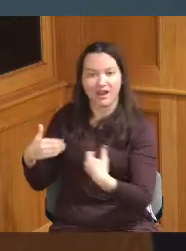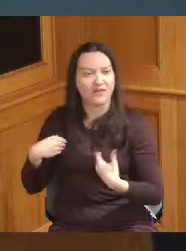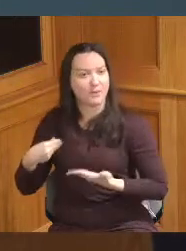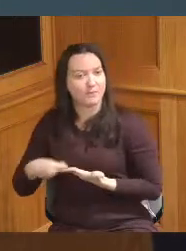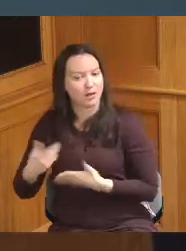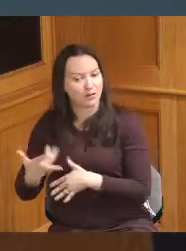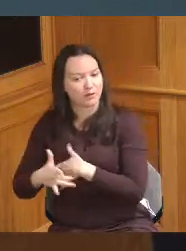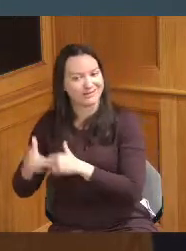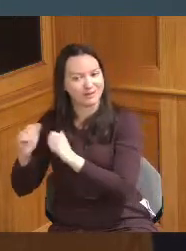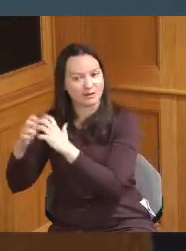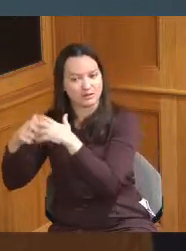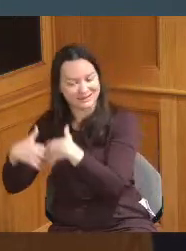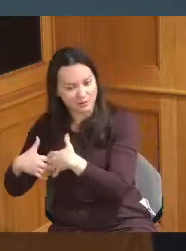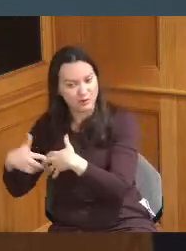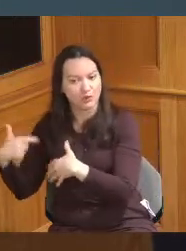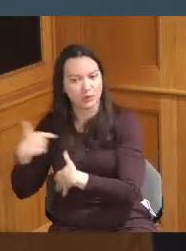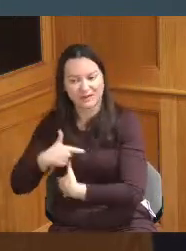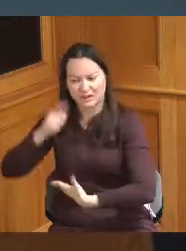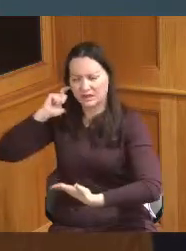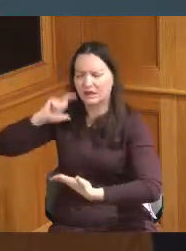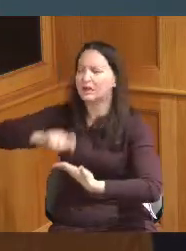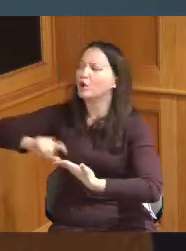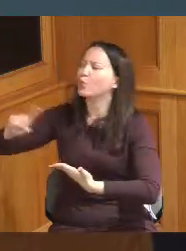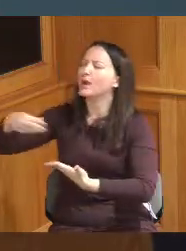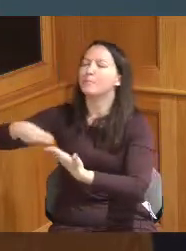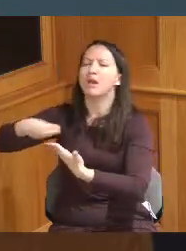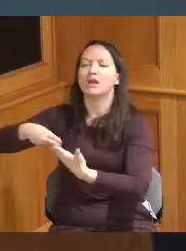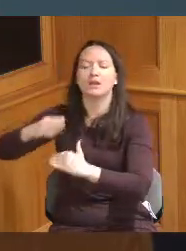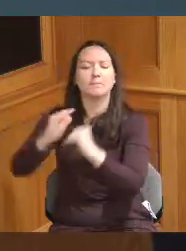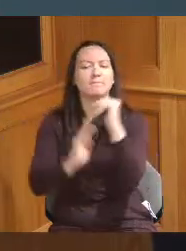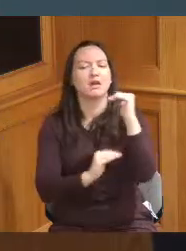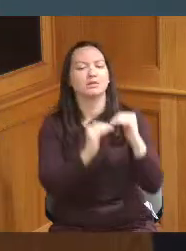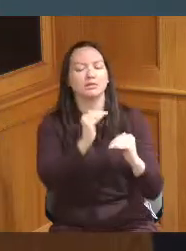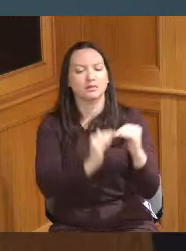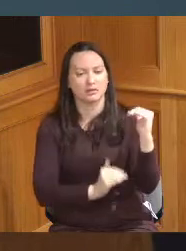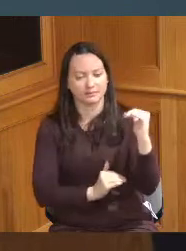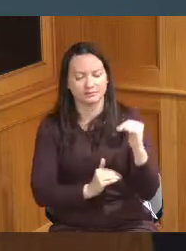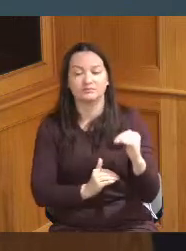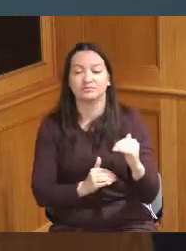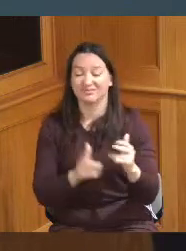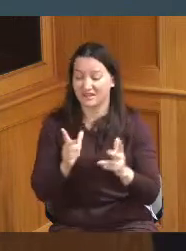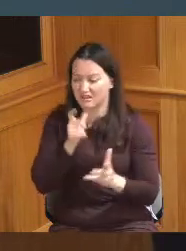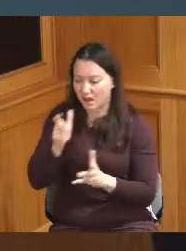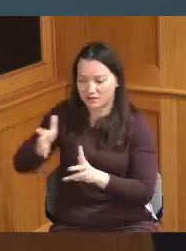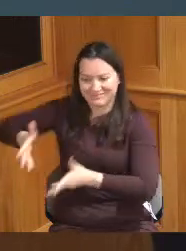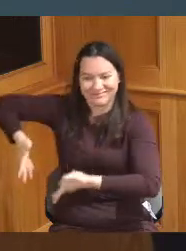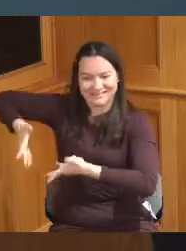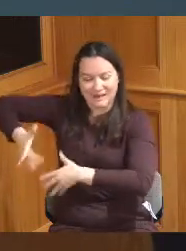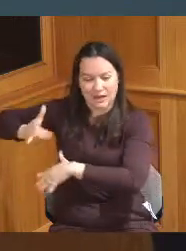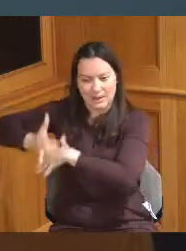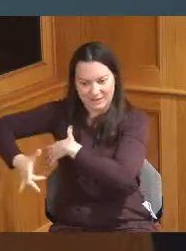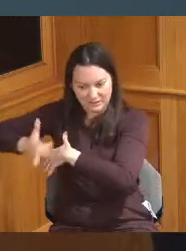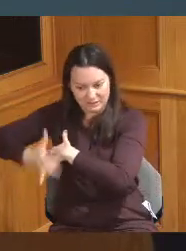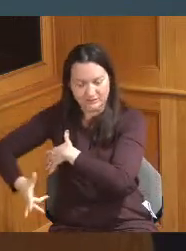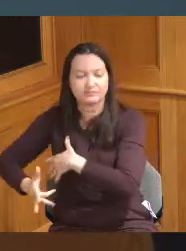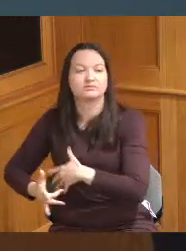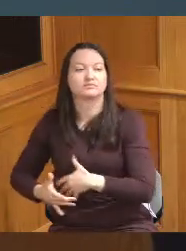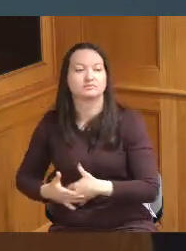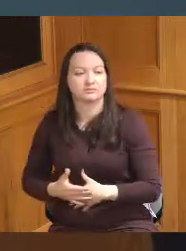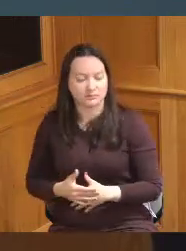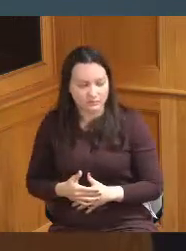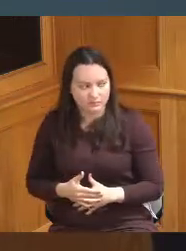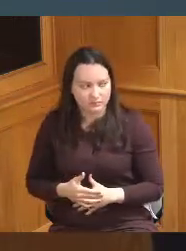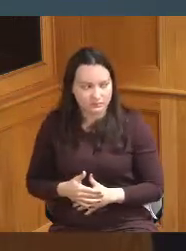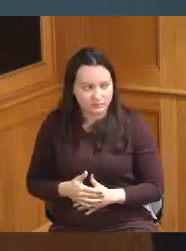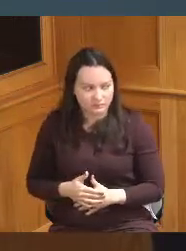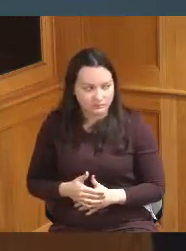tear down, but we need to be identifying money to build up before we start tearing down and let it just sit empty. So I did, and it was